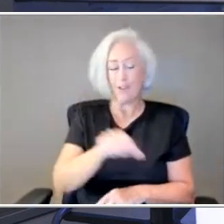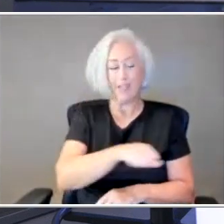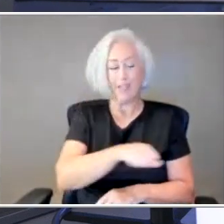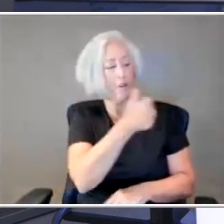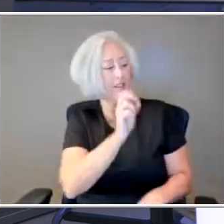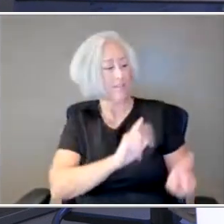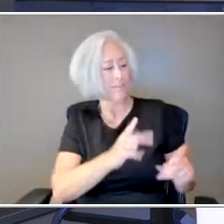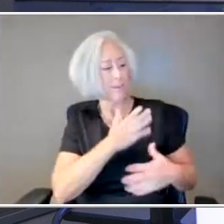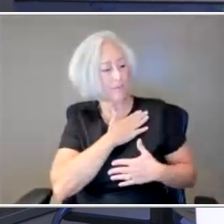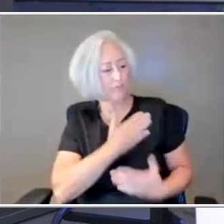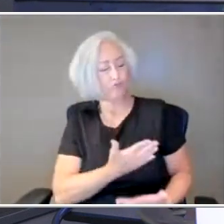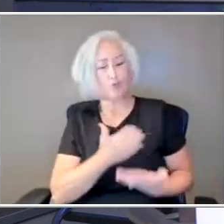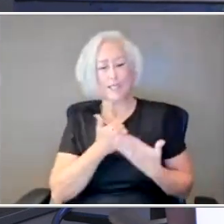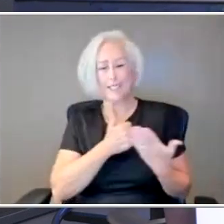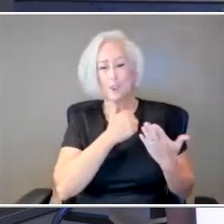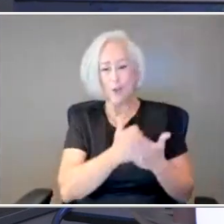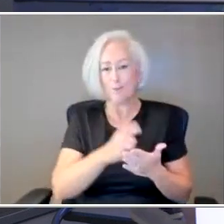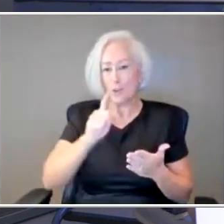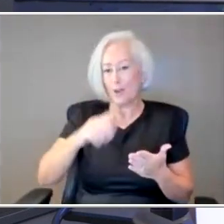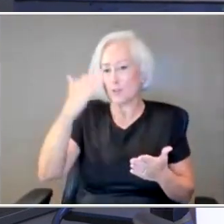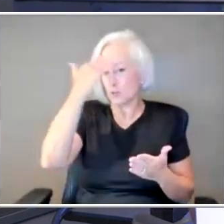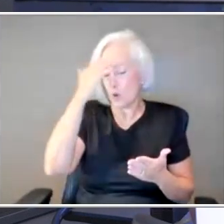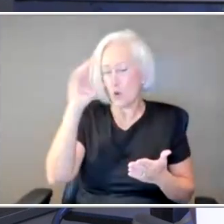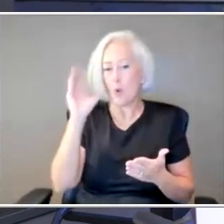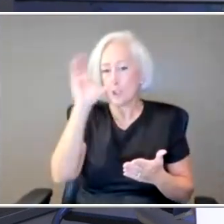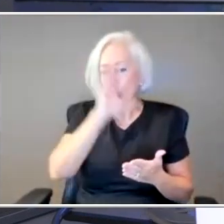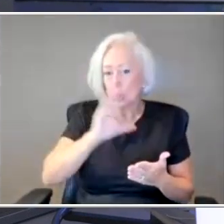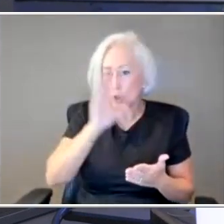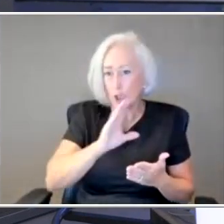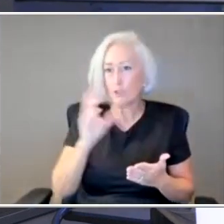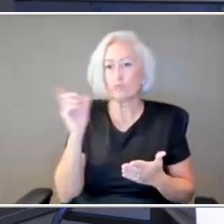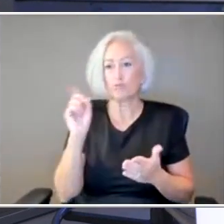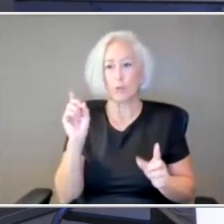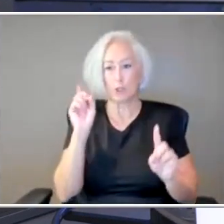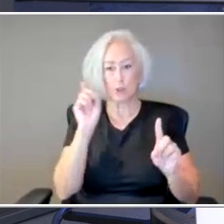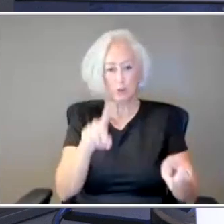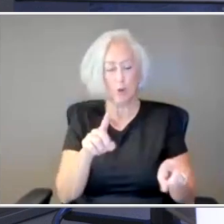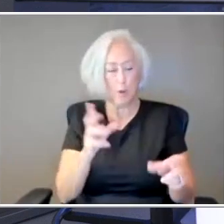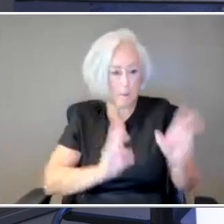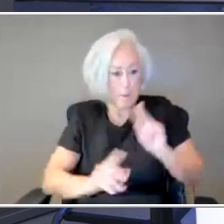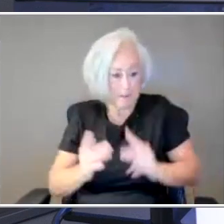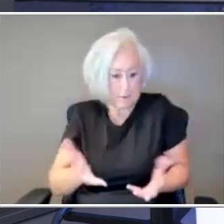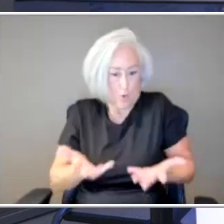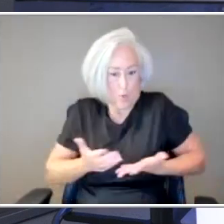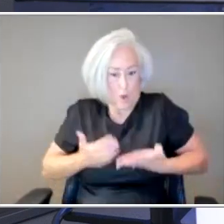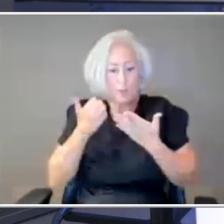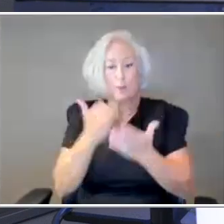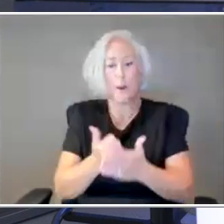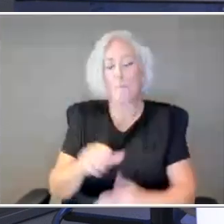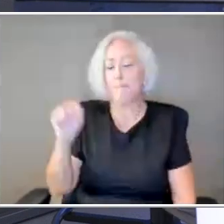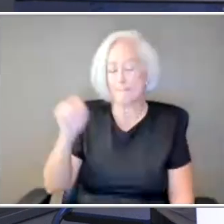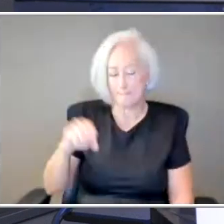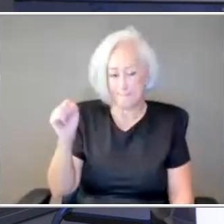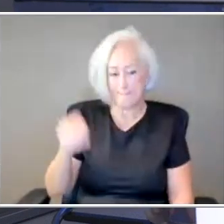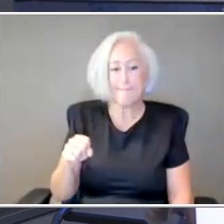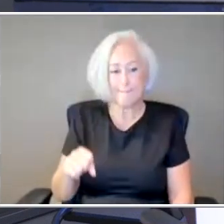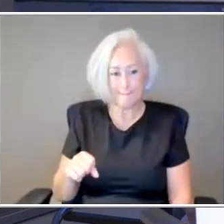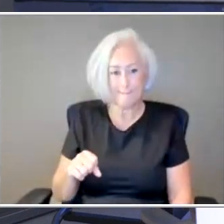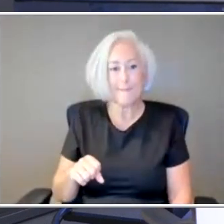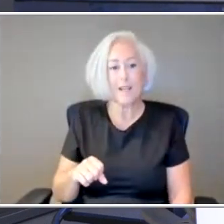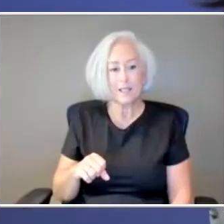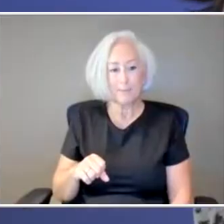know where to look and where to go. People really, I think, want to help. Oh yeah, they do. Can. And they always say to each other and to other